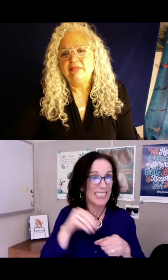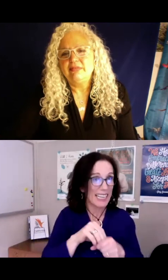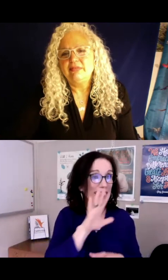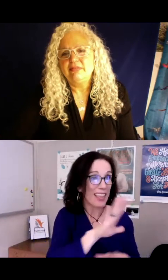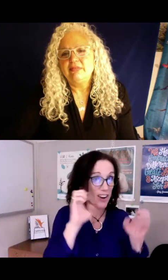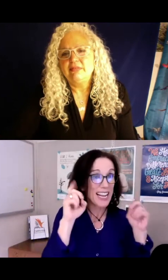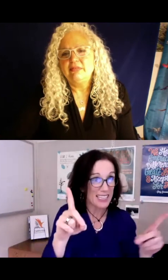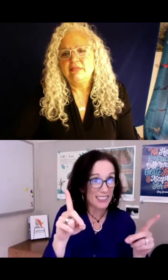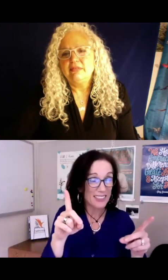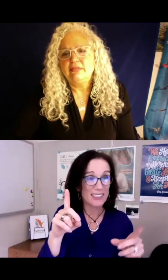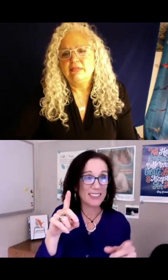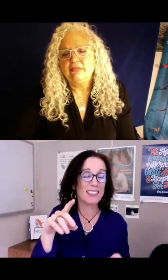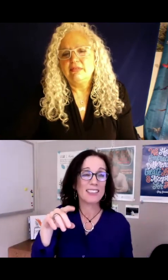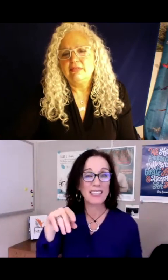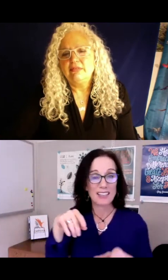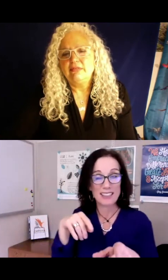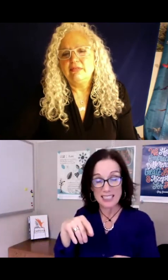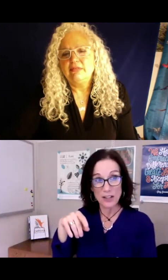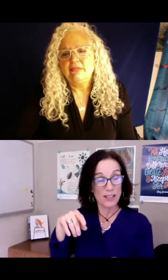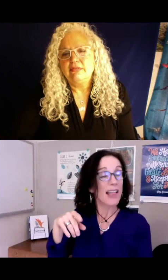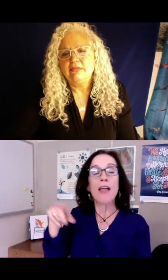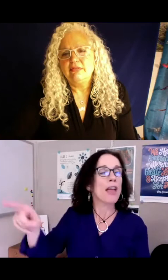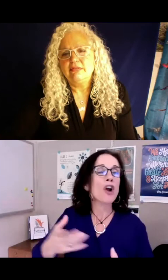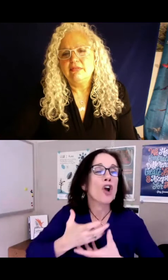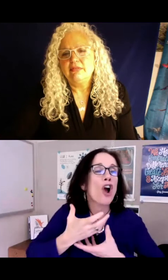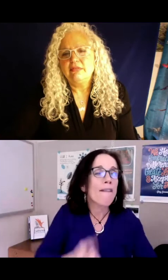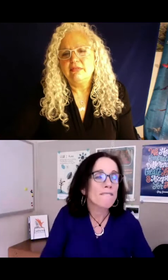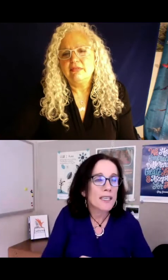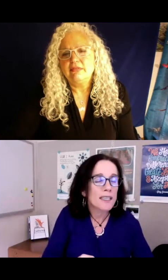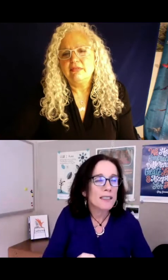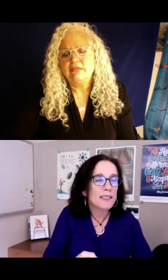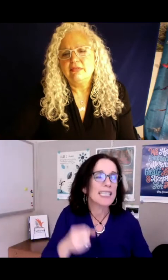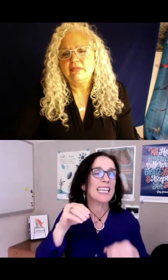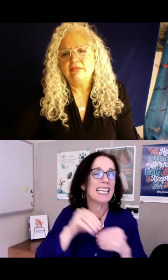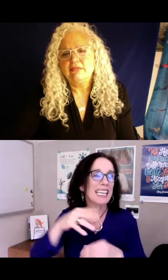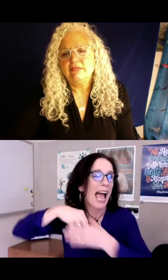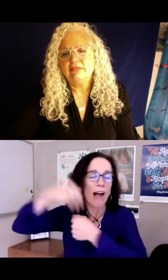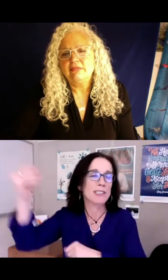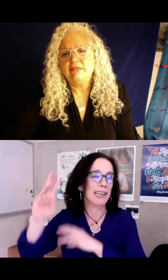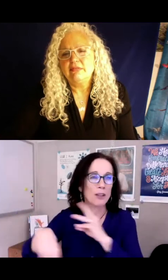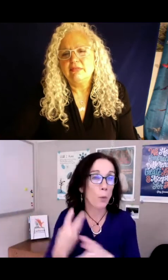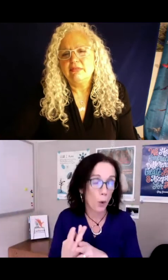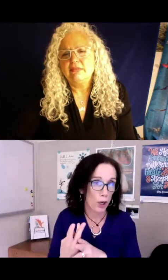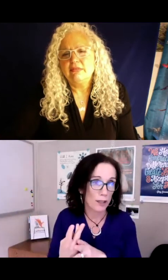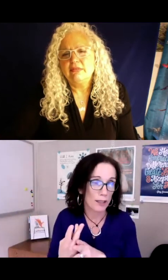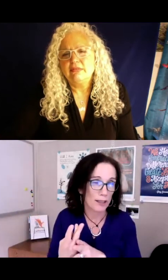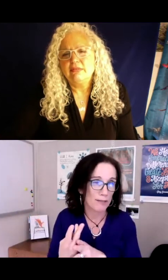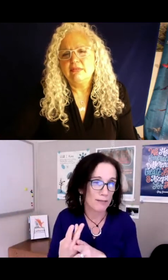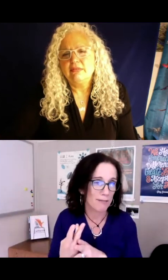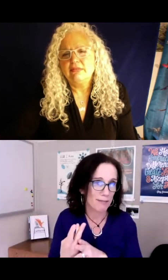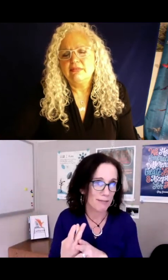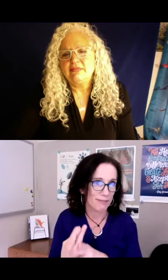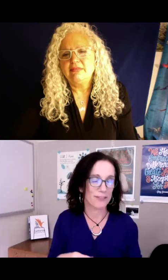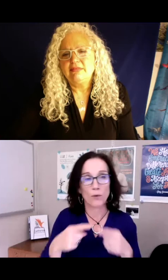these um, aspects included in their education is that they are confident in the outside